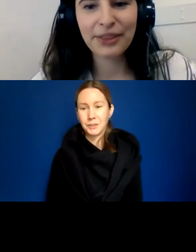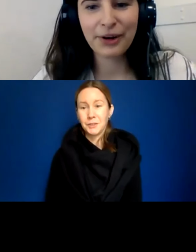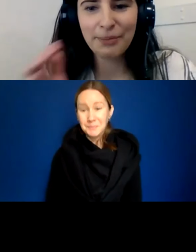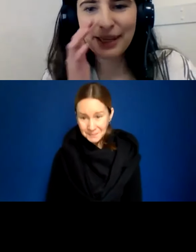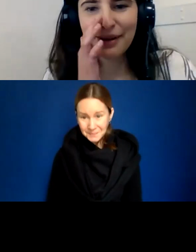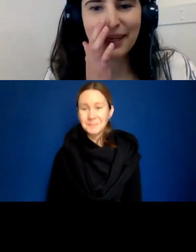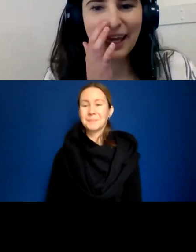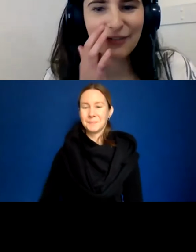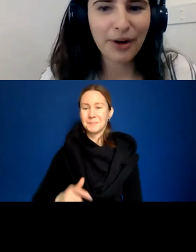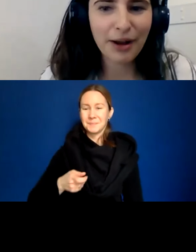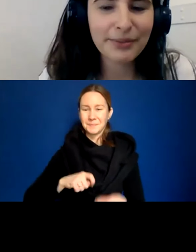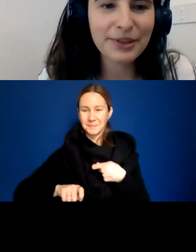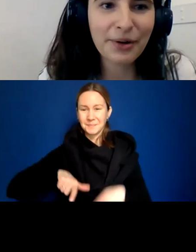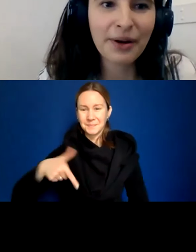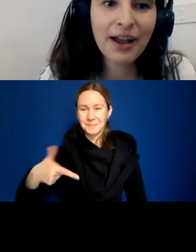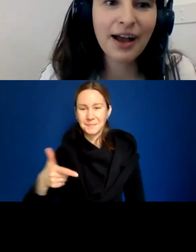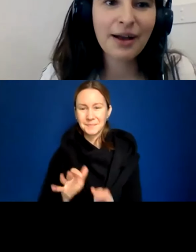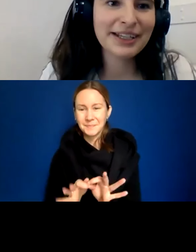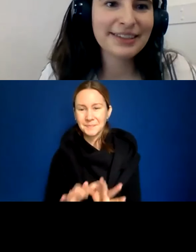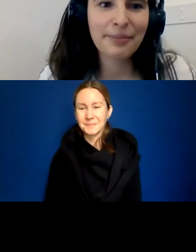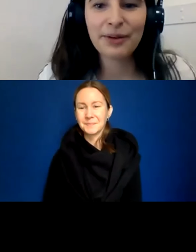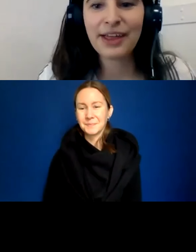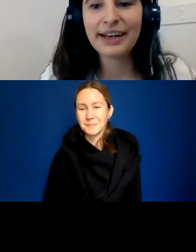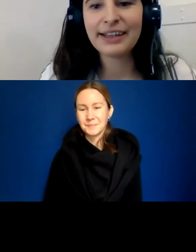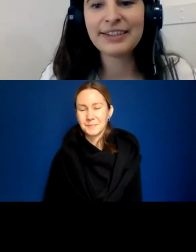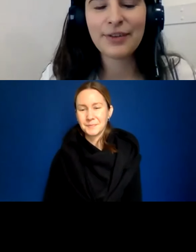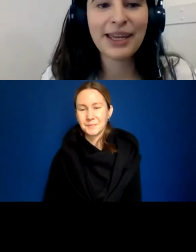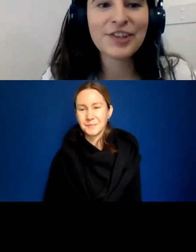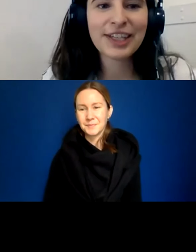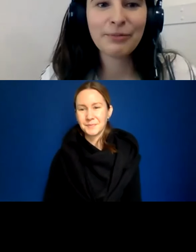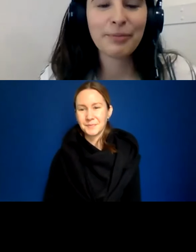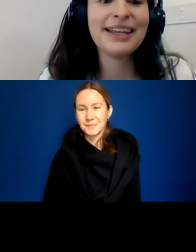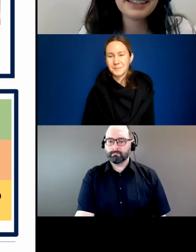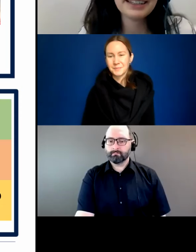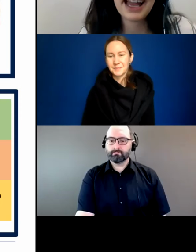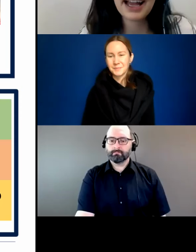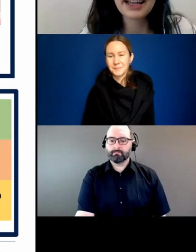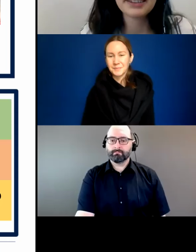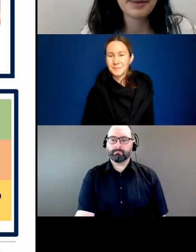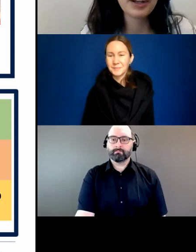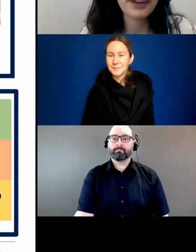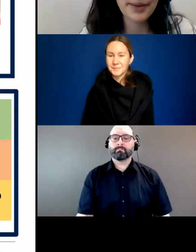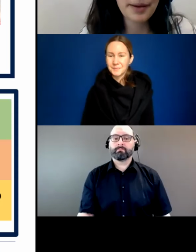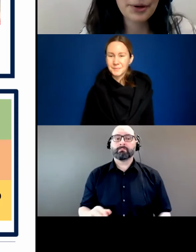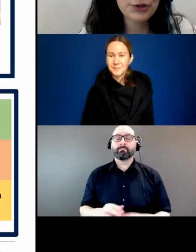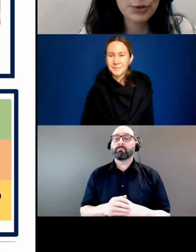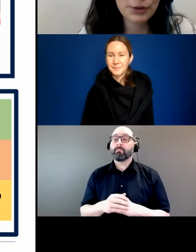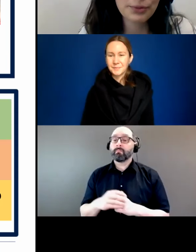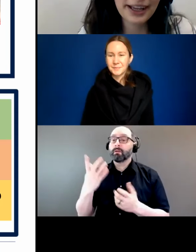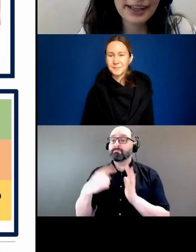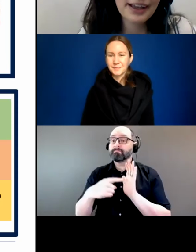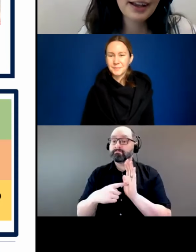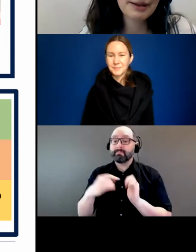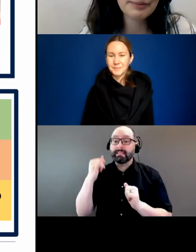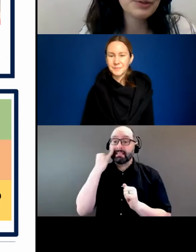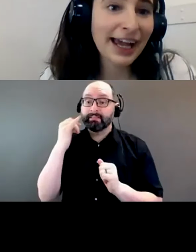help with curbing behavior problems. So an example of that is if a patient repeatedly asks about a family member who's moved